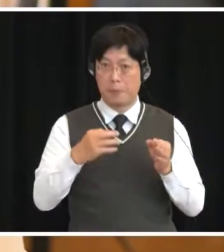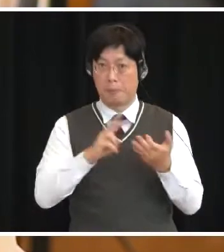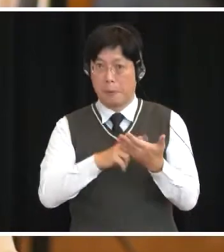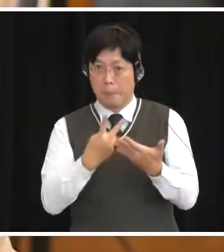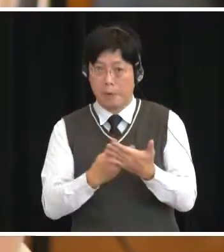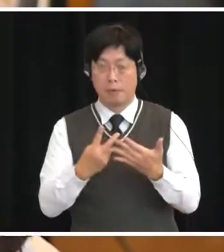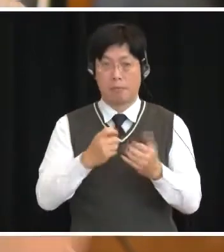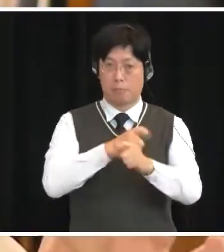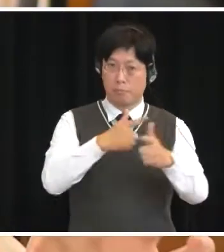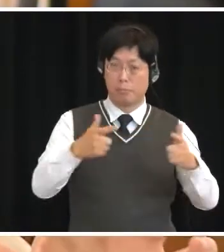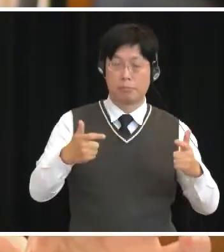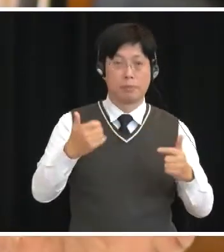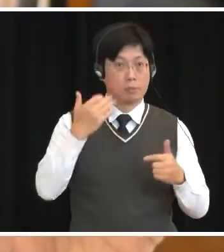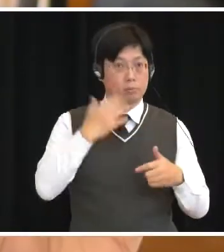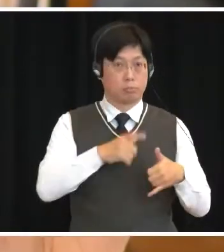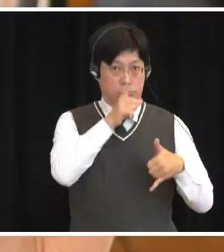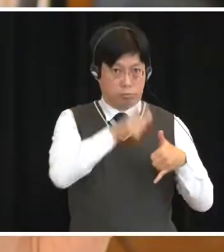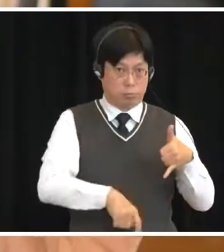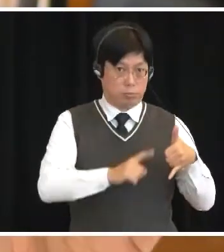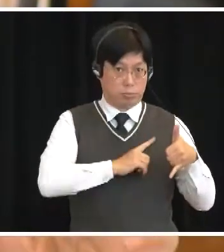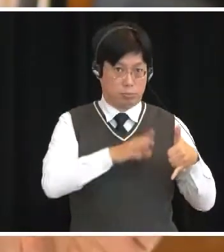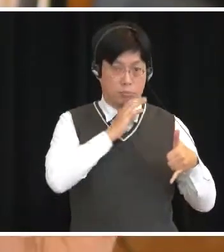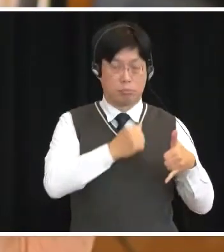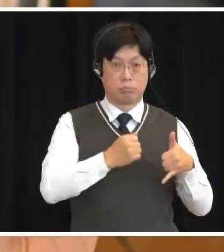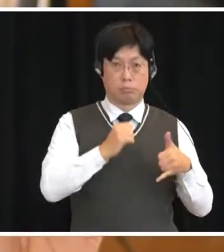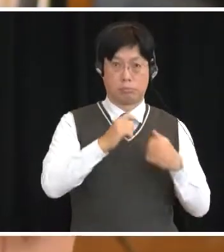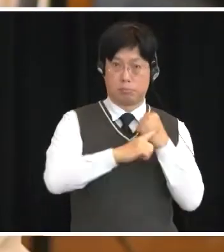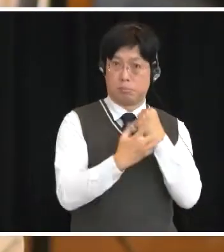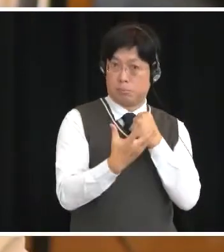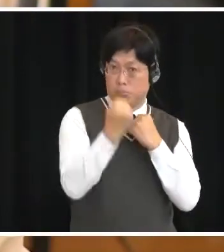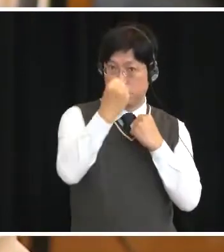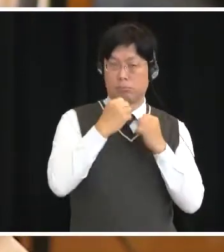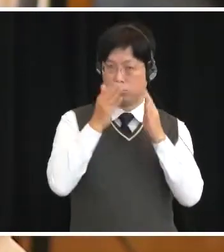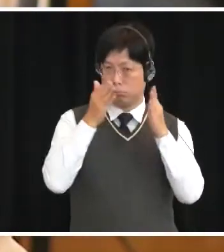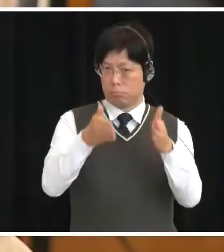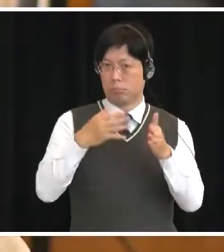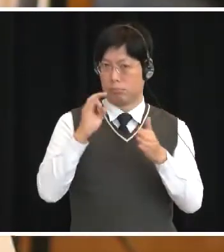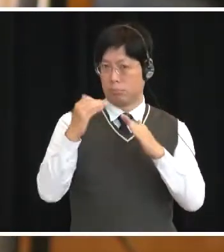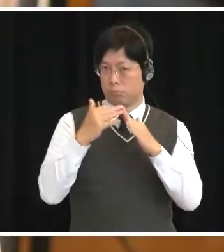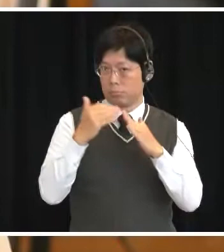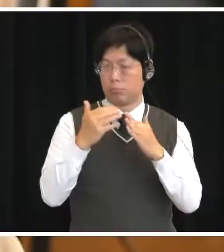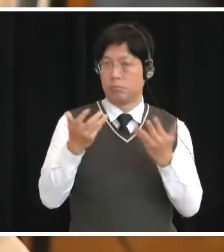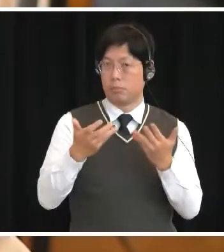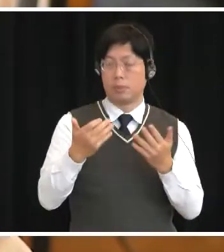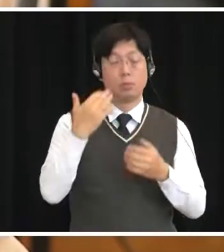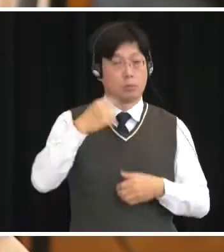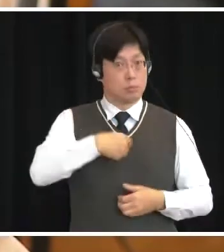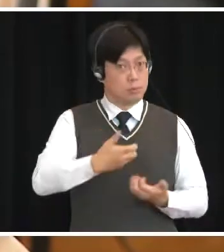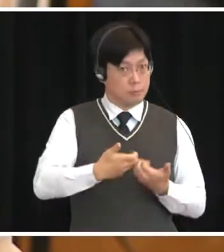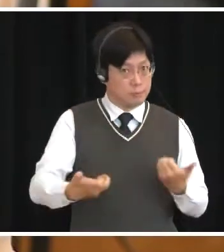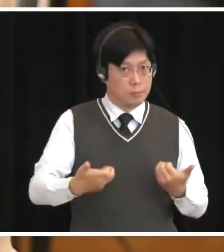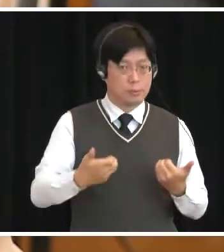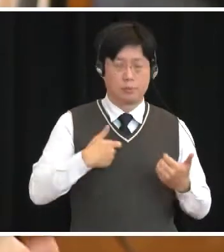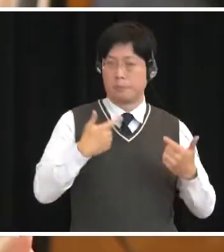code involves the change or the transfer of property.